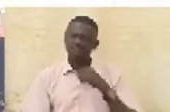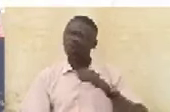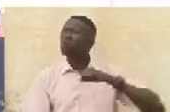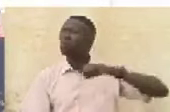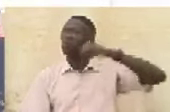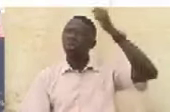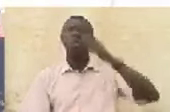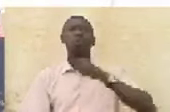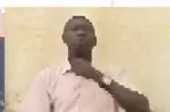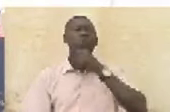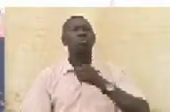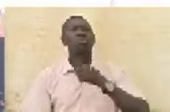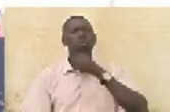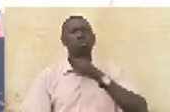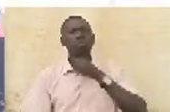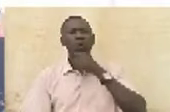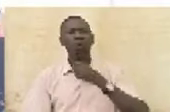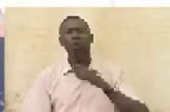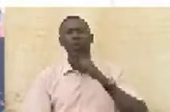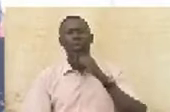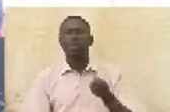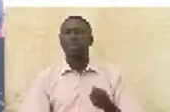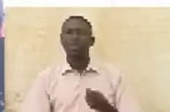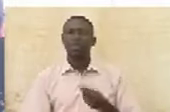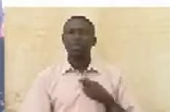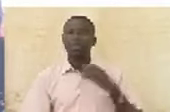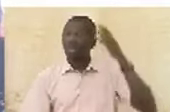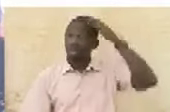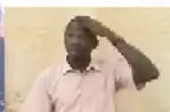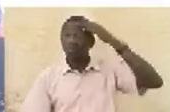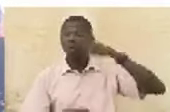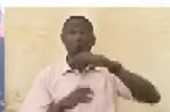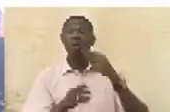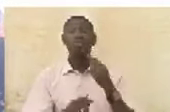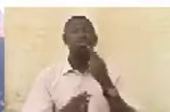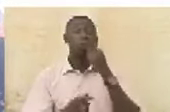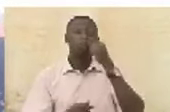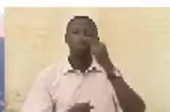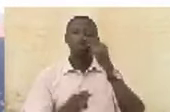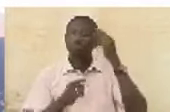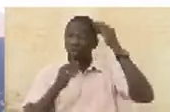owner, an old man. His hair was all over gray.